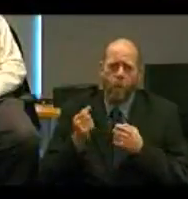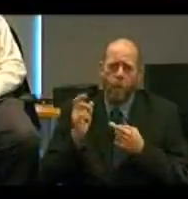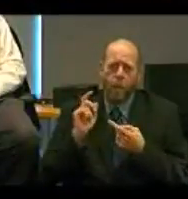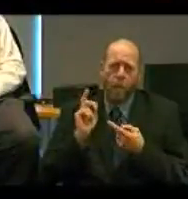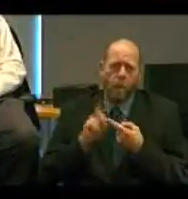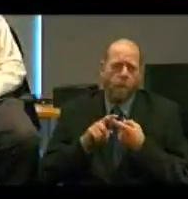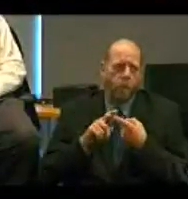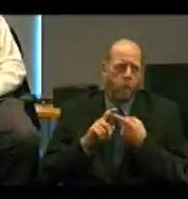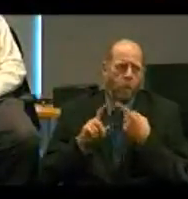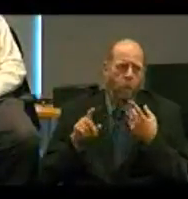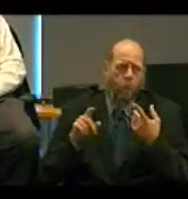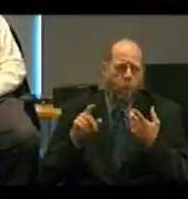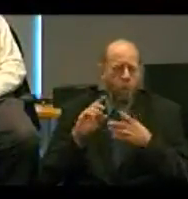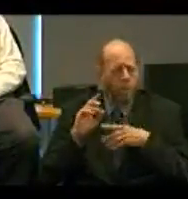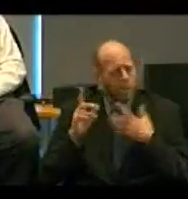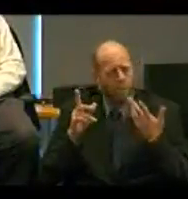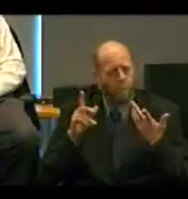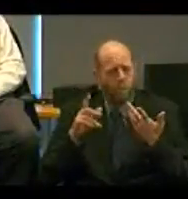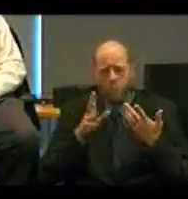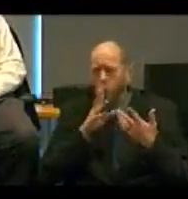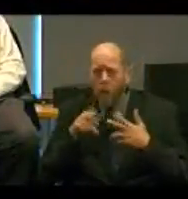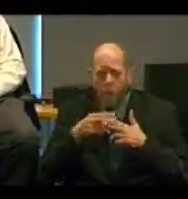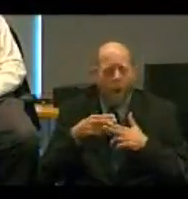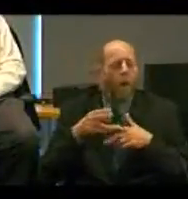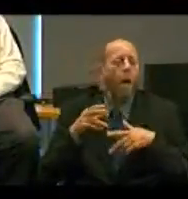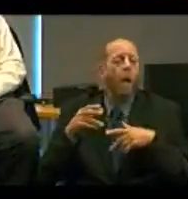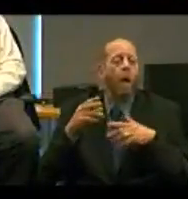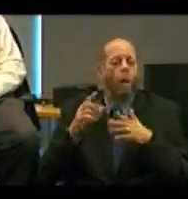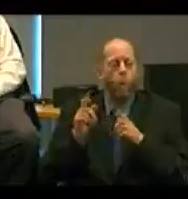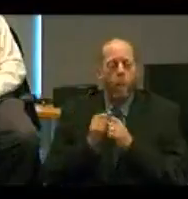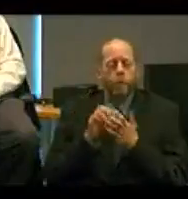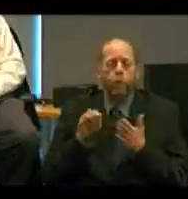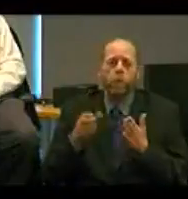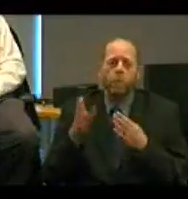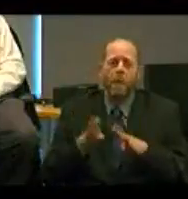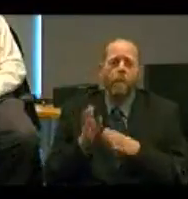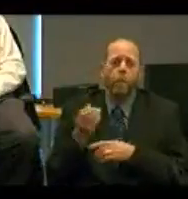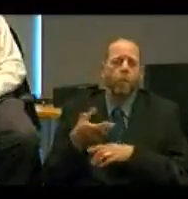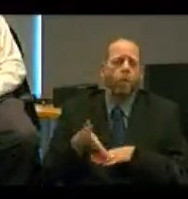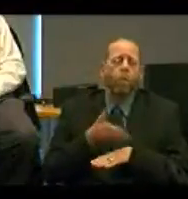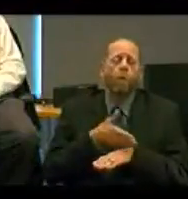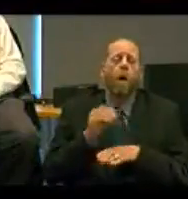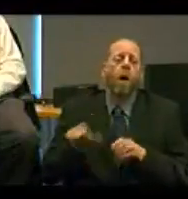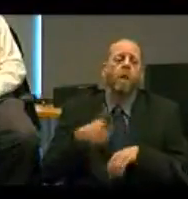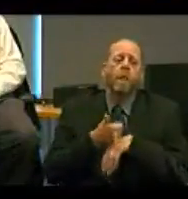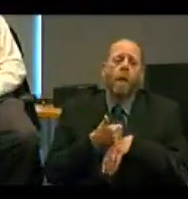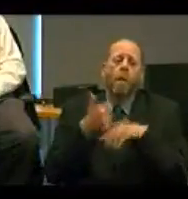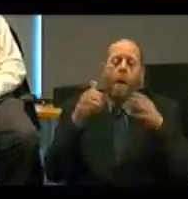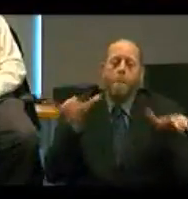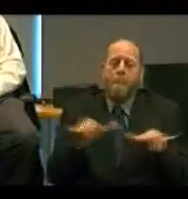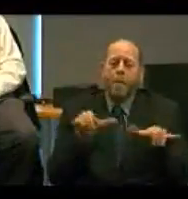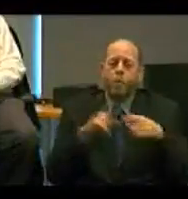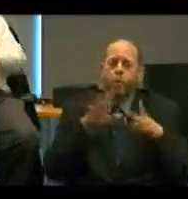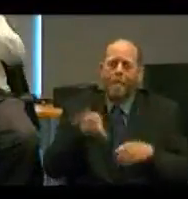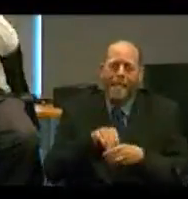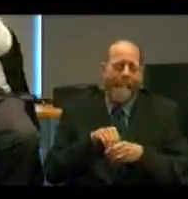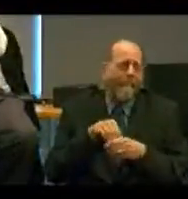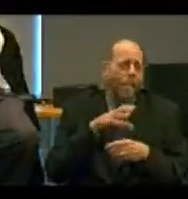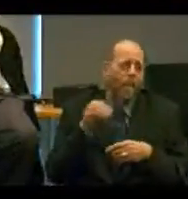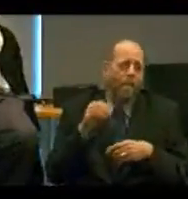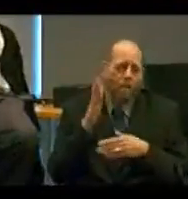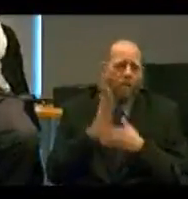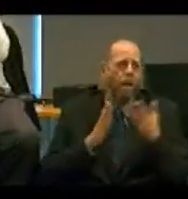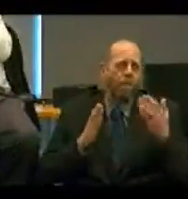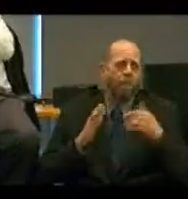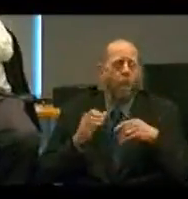what we're talking about when we say we want students' behaviors to improve, or we want to set up a set of measures to engage, and there's